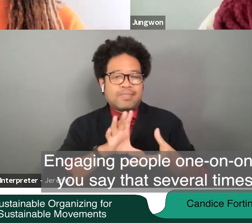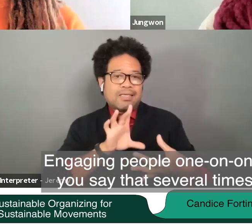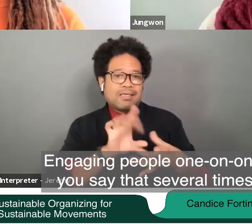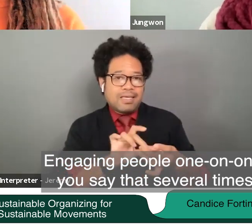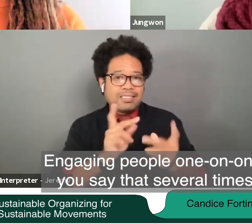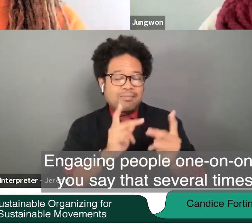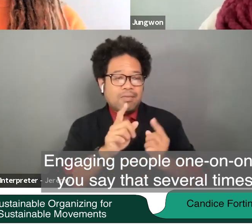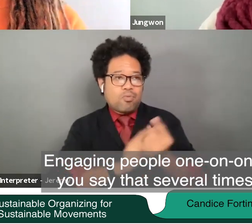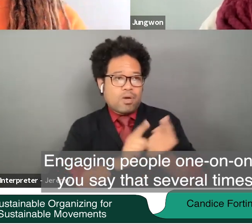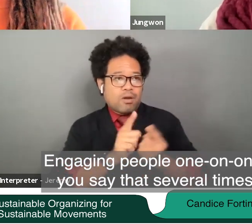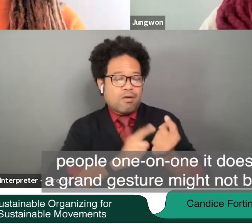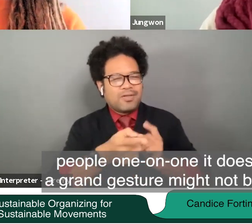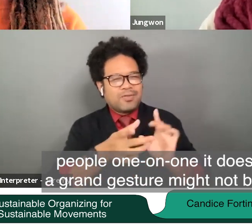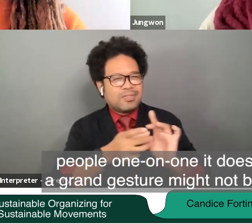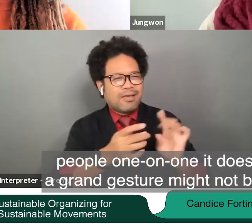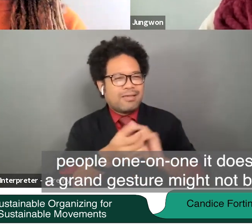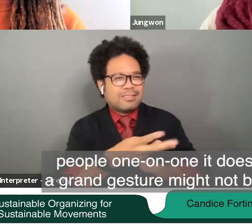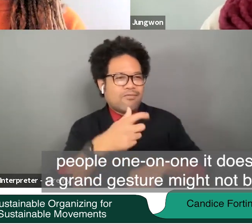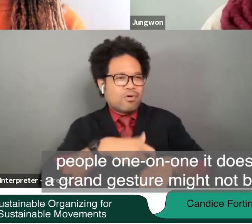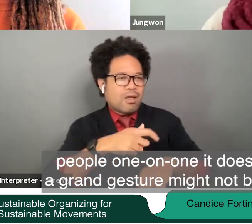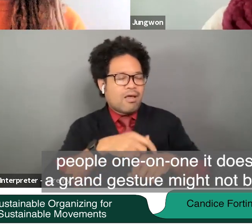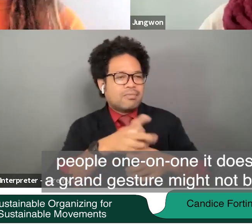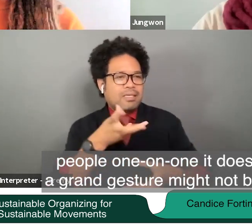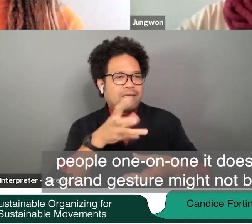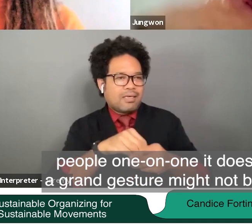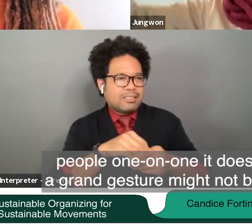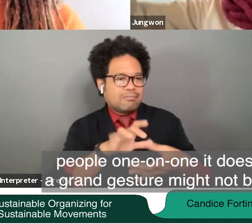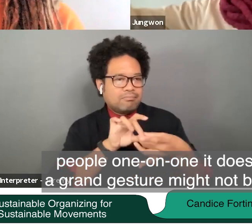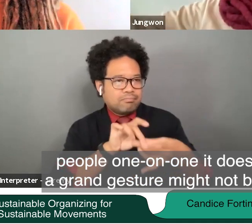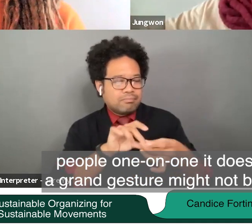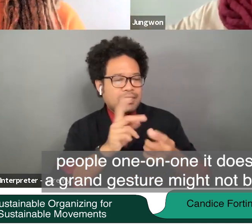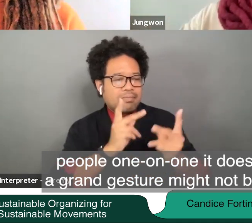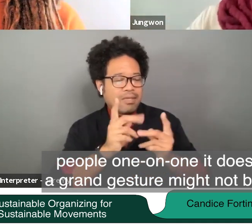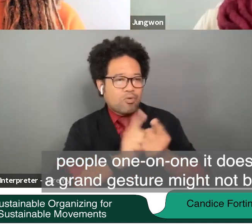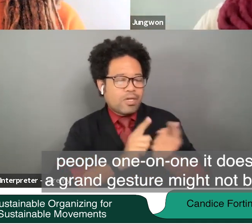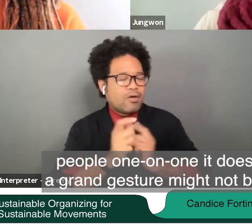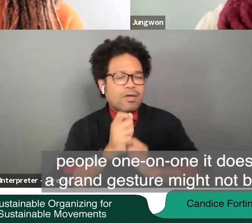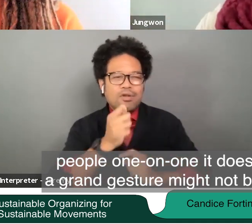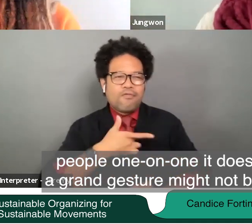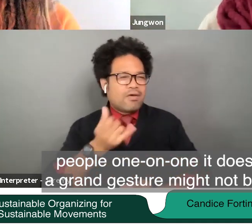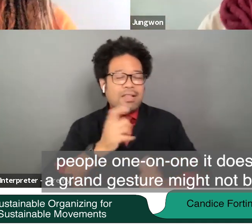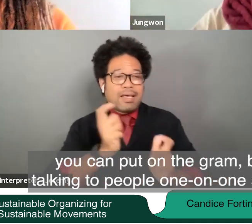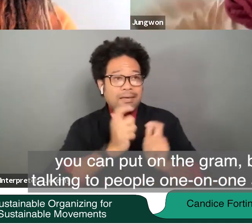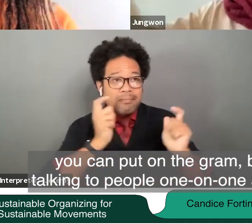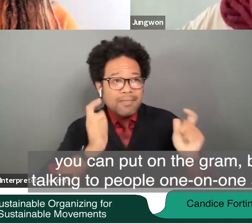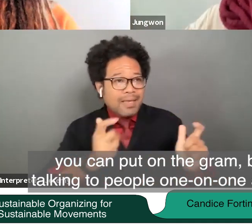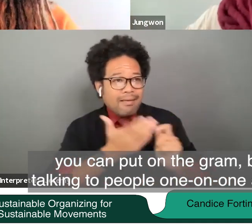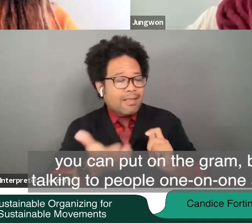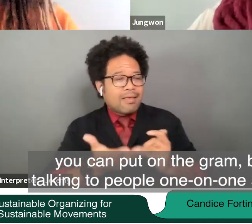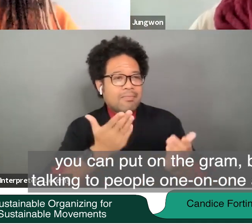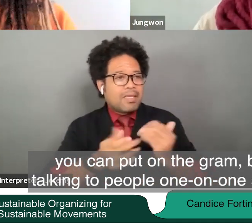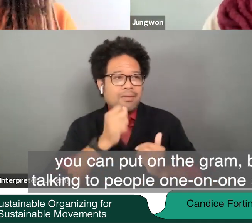say that several times, engaging people one-on-one. It doesn't feel like a grand gesture. It might not be something you can put on